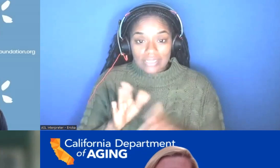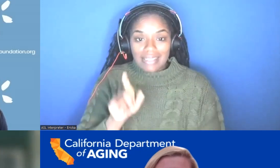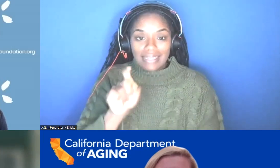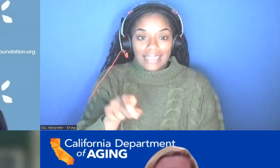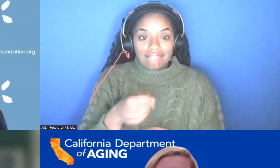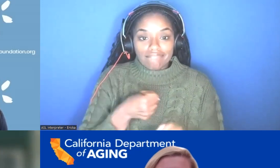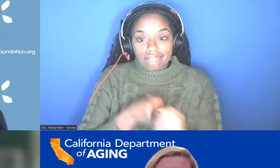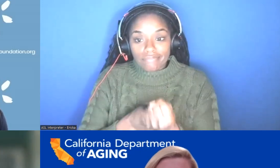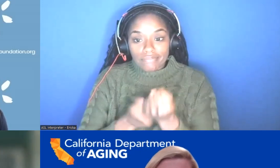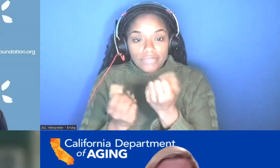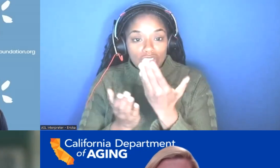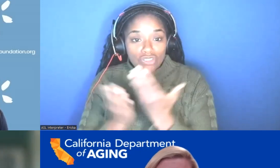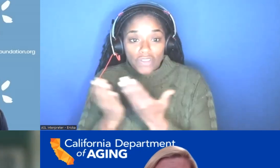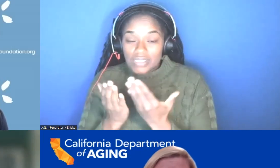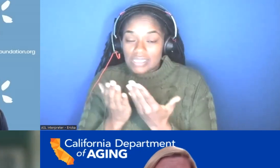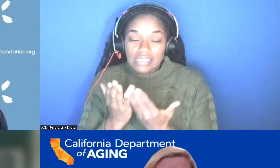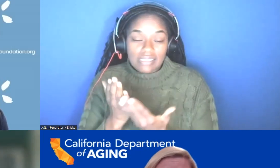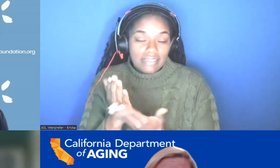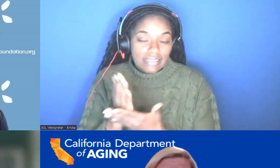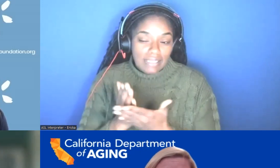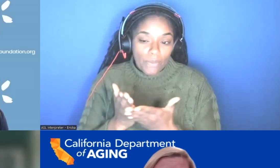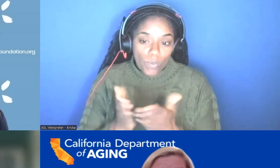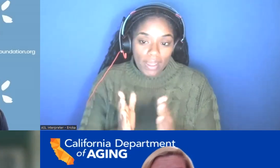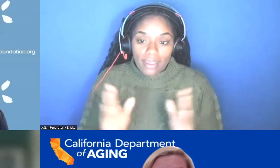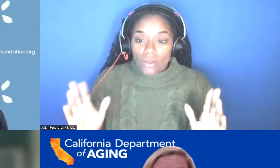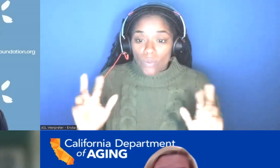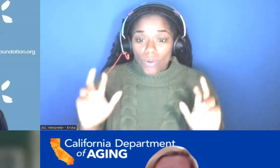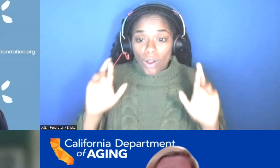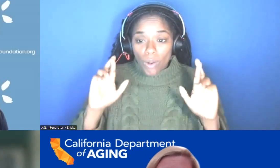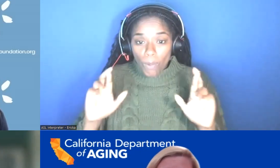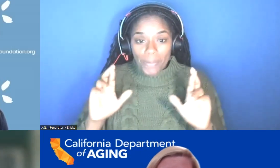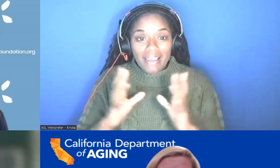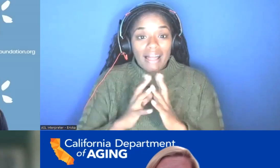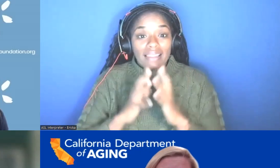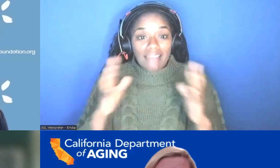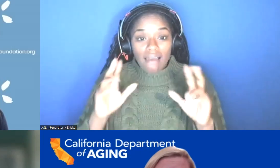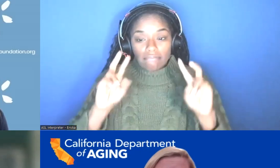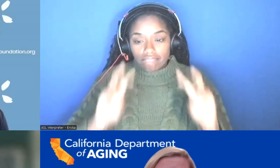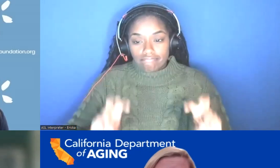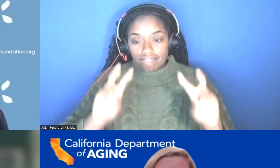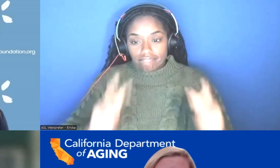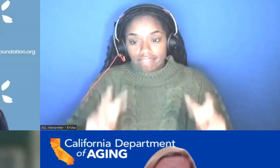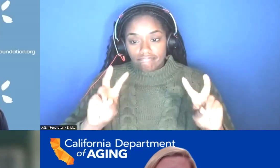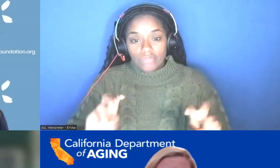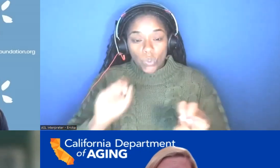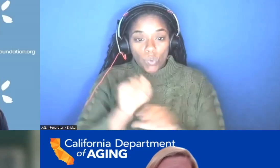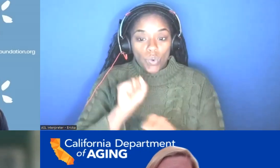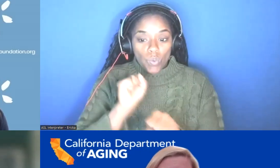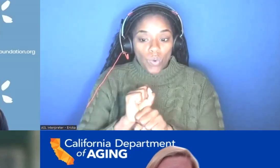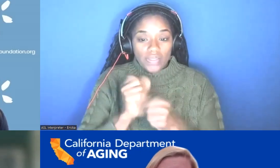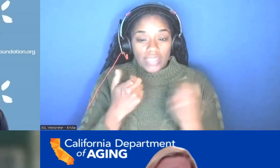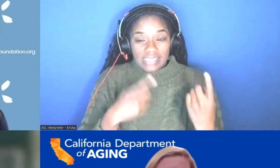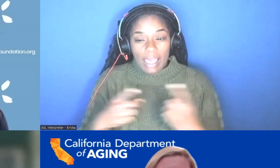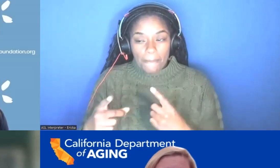some way or another. And we would hope that a lot of the analytical work that's happening in this